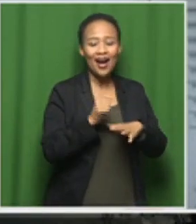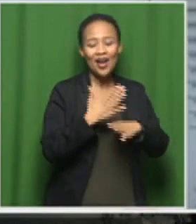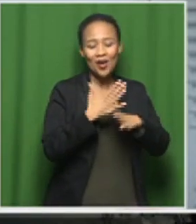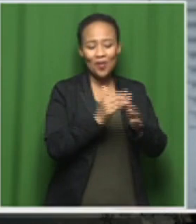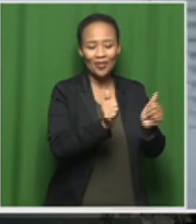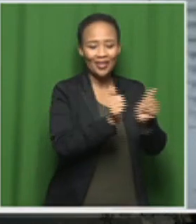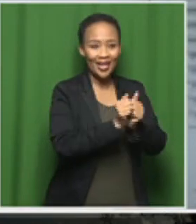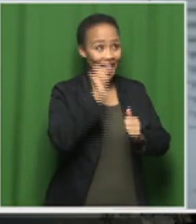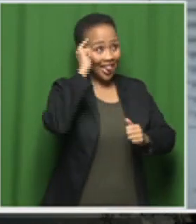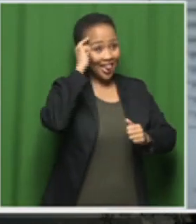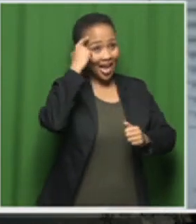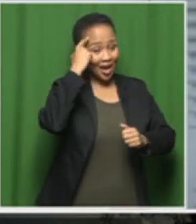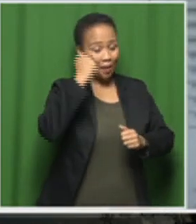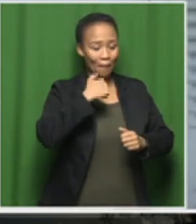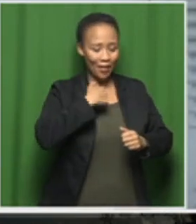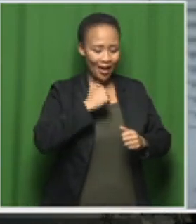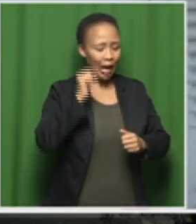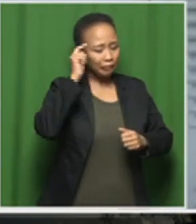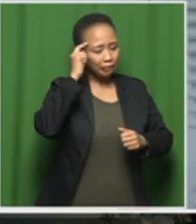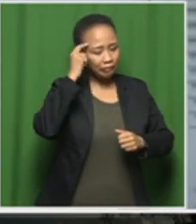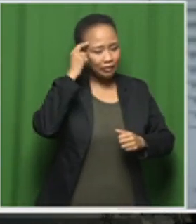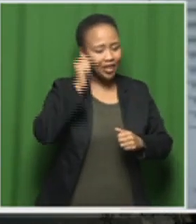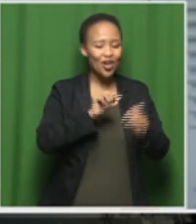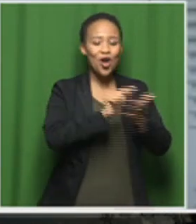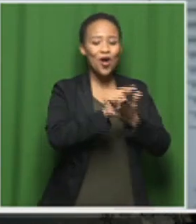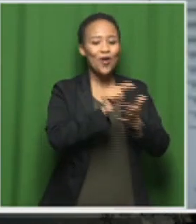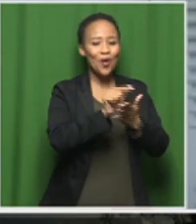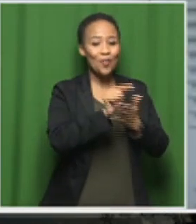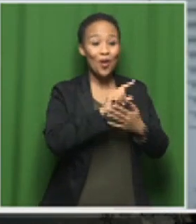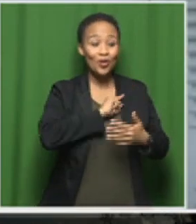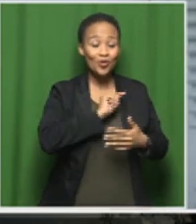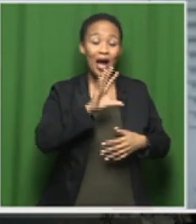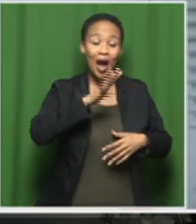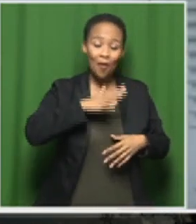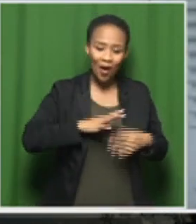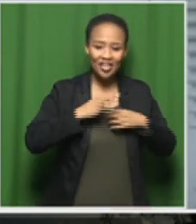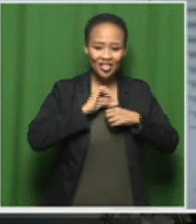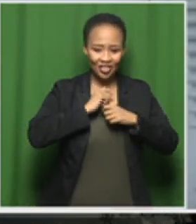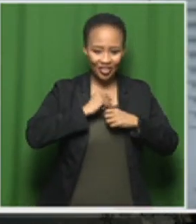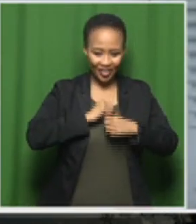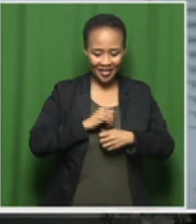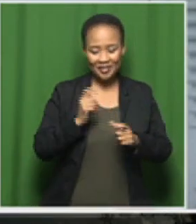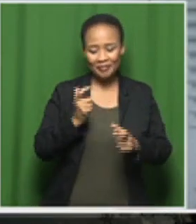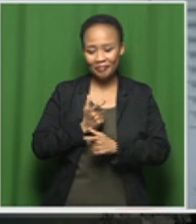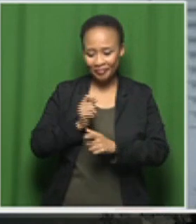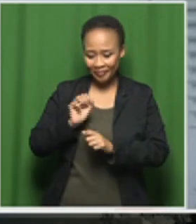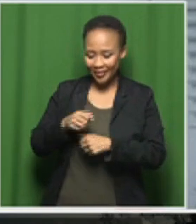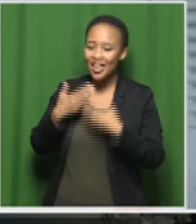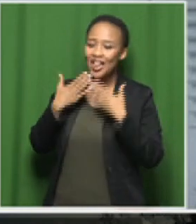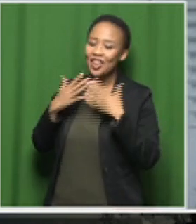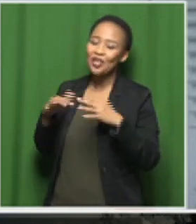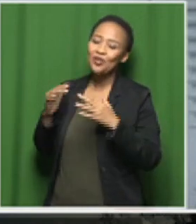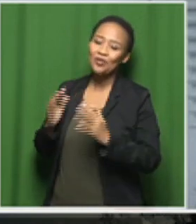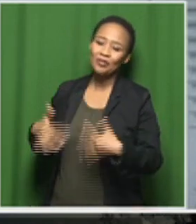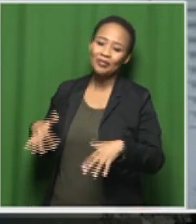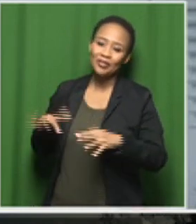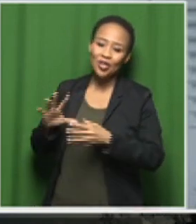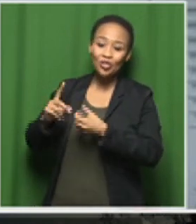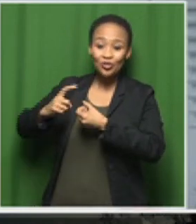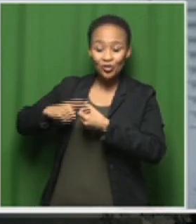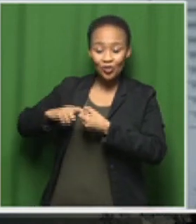wanting a garment. All right, Thebe, lovely chatting to you, man. Thank you so much for joining us, and beautiful work. We really love your